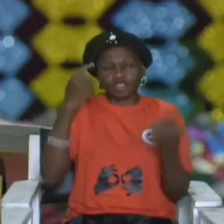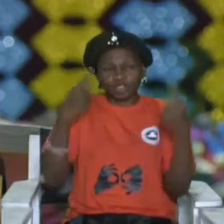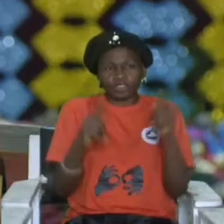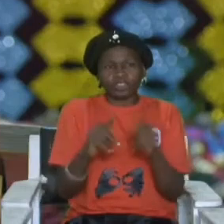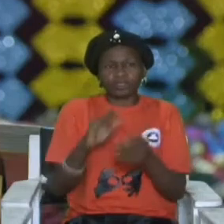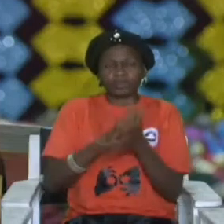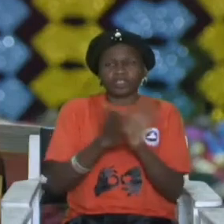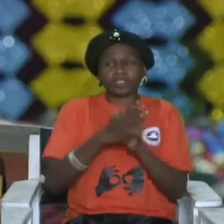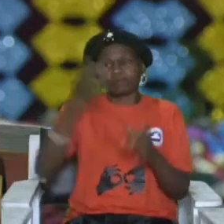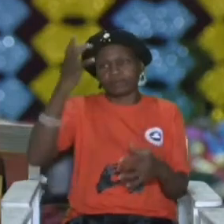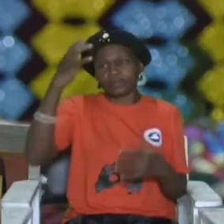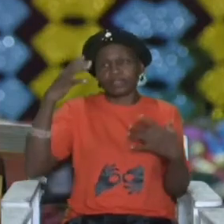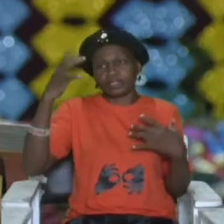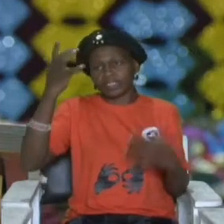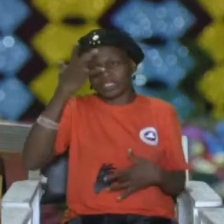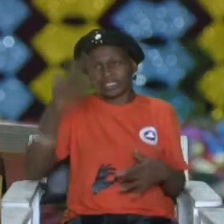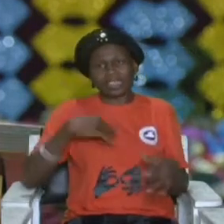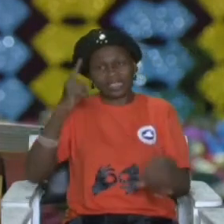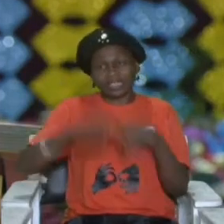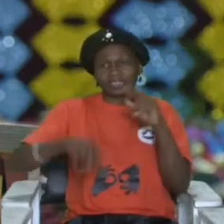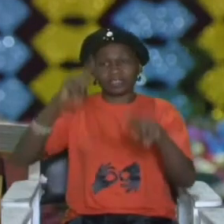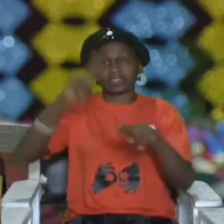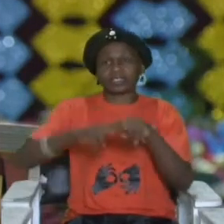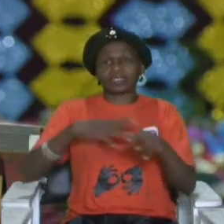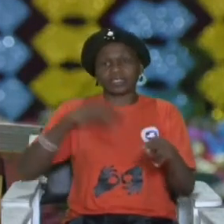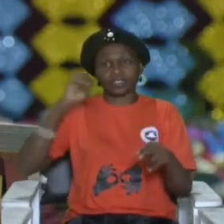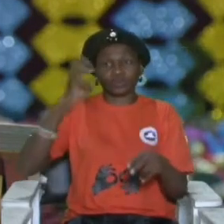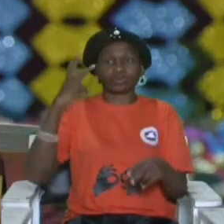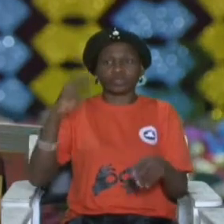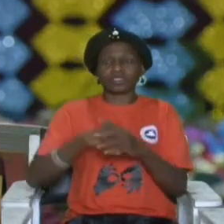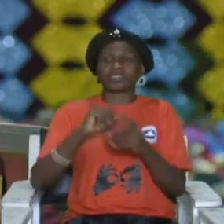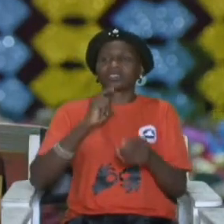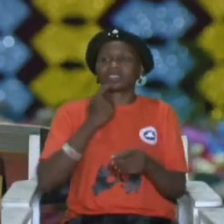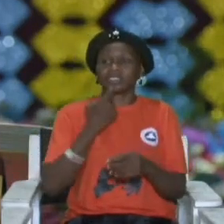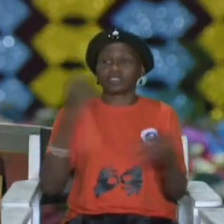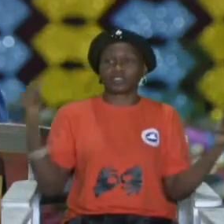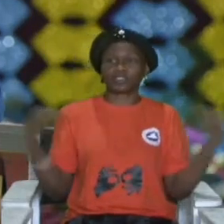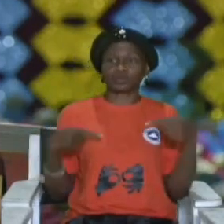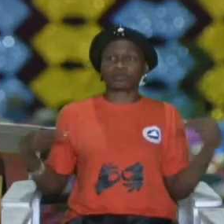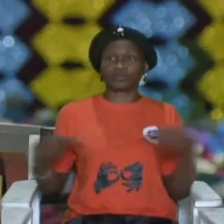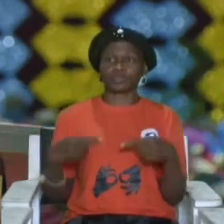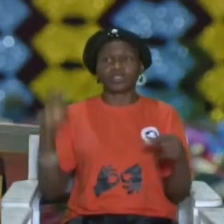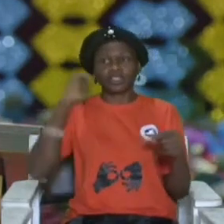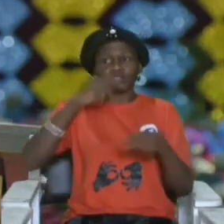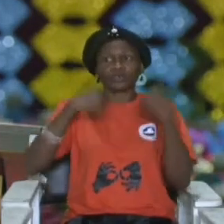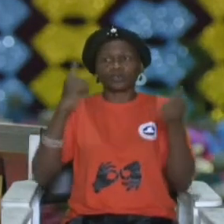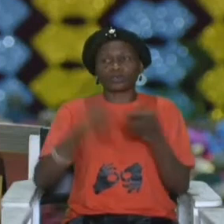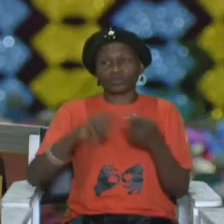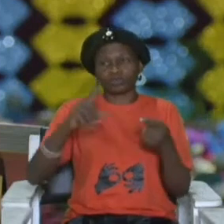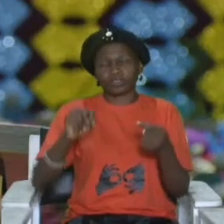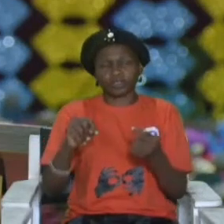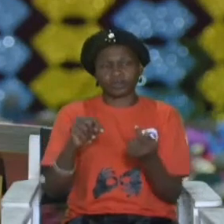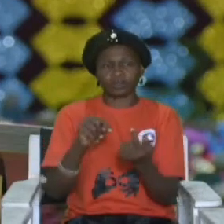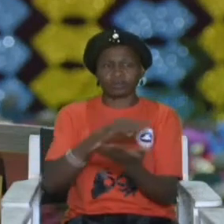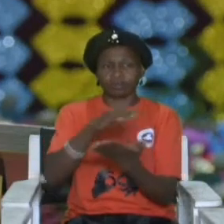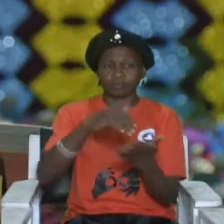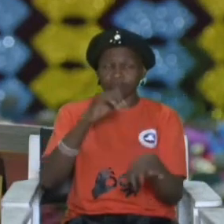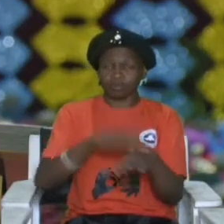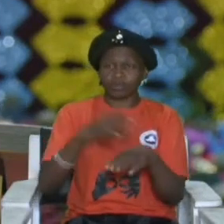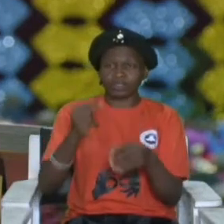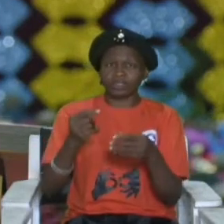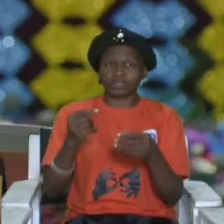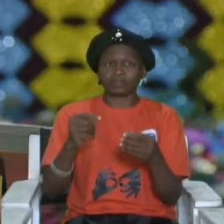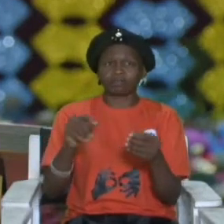He suddenly fell ill and could not sit, and he was in severe pains. He went to the exhibition center on the